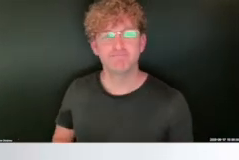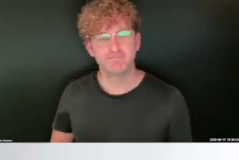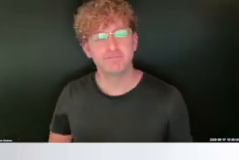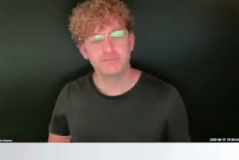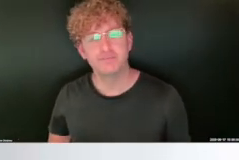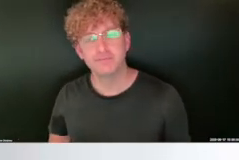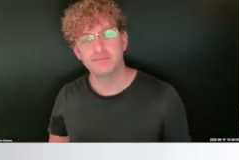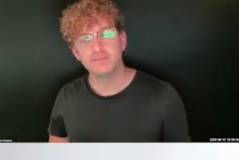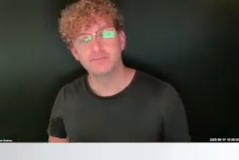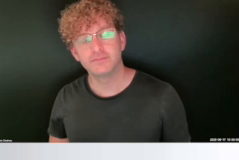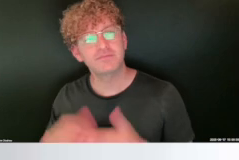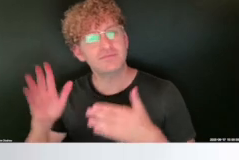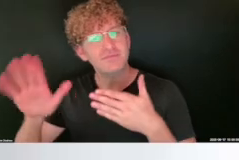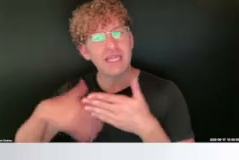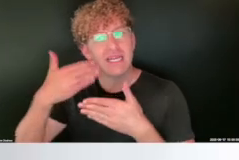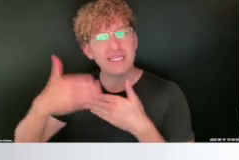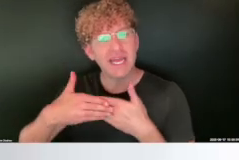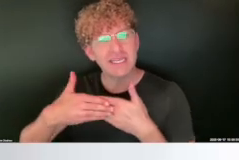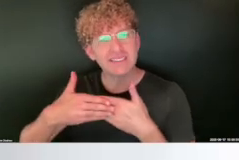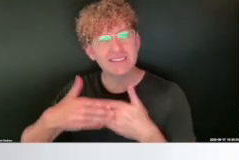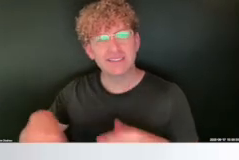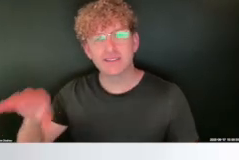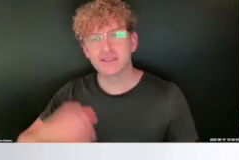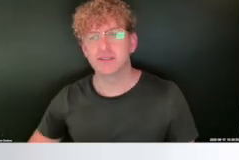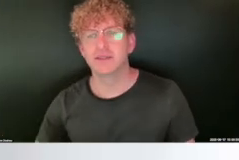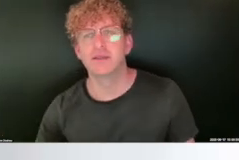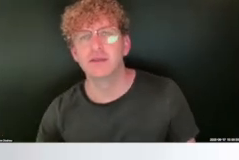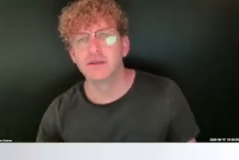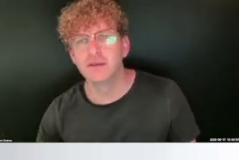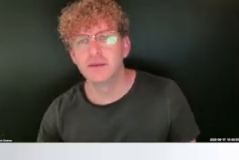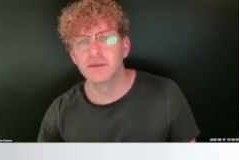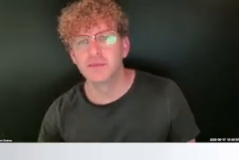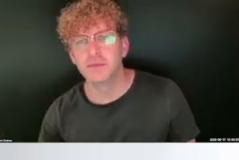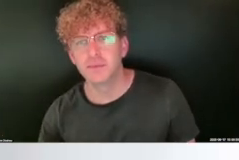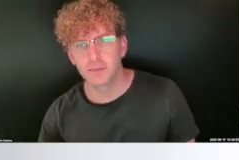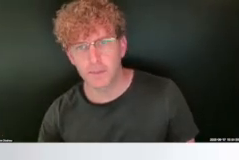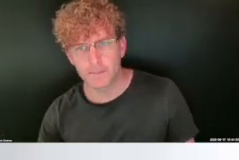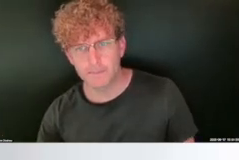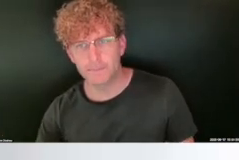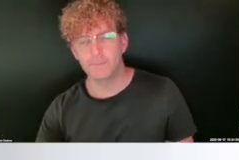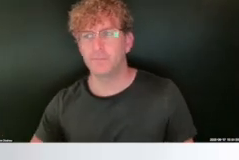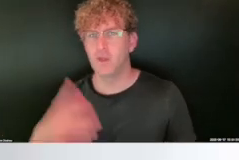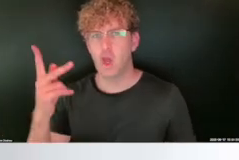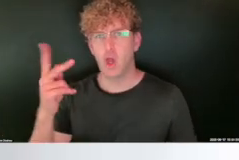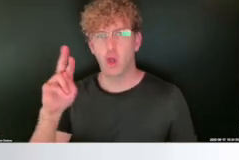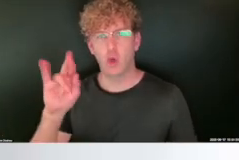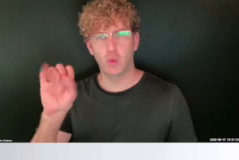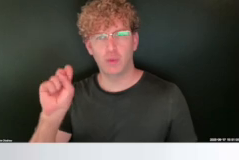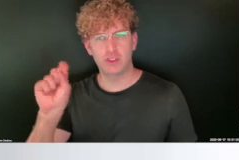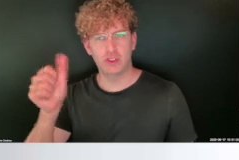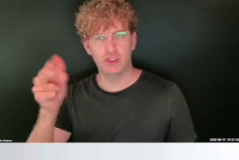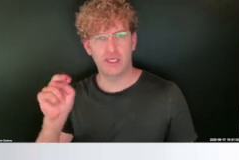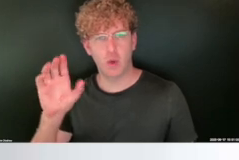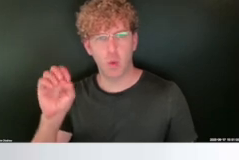great. Next is Christian Corby. I will ask you to unmute. Yes, hello again, Christian